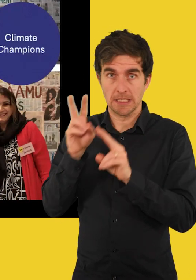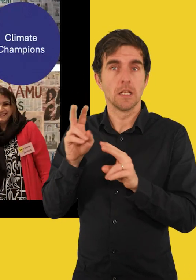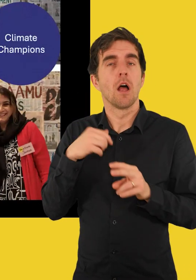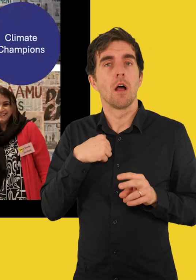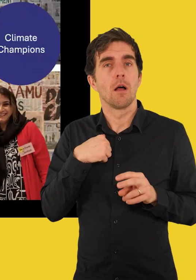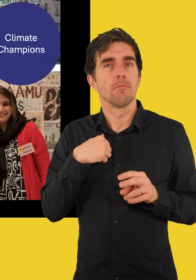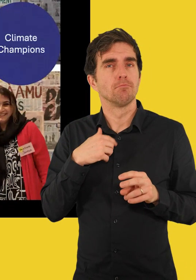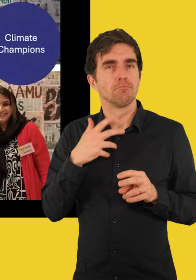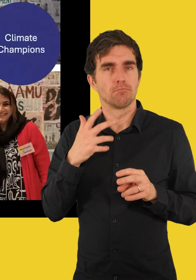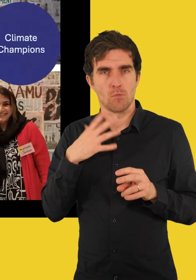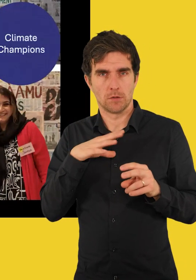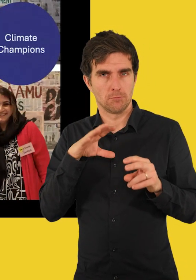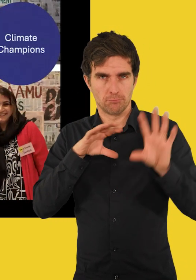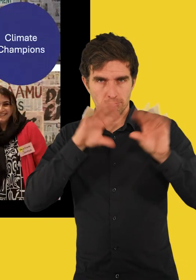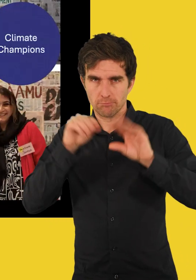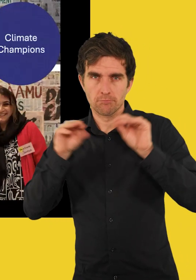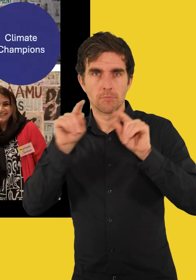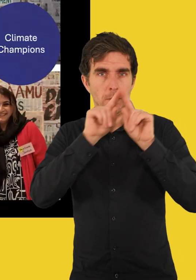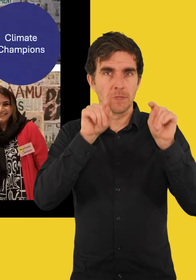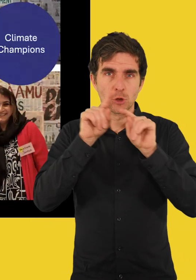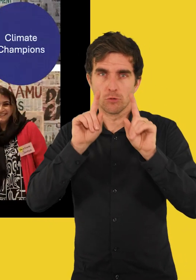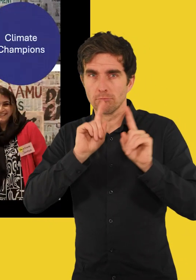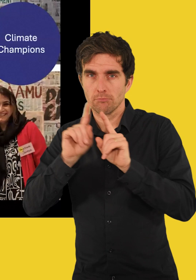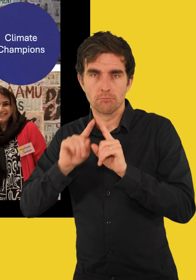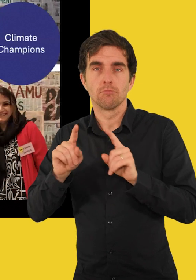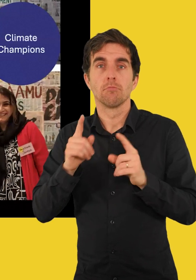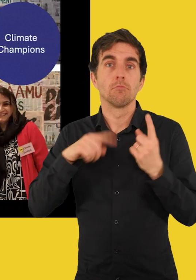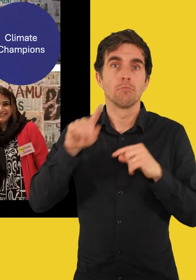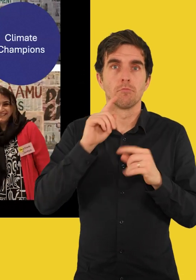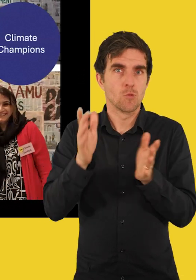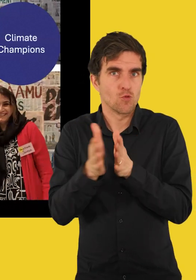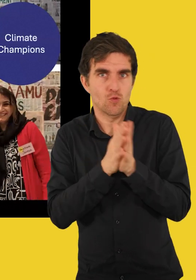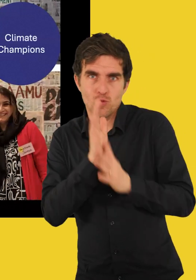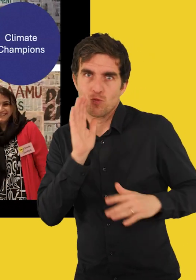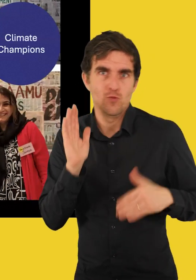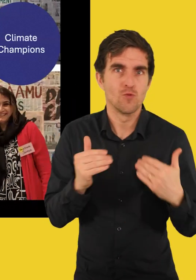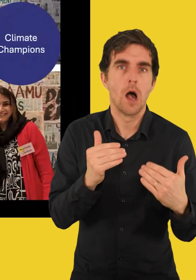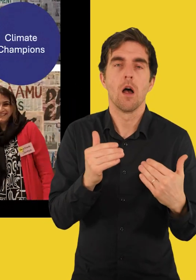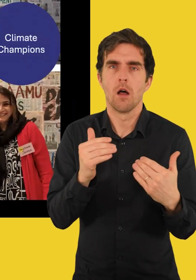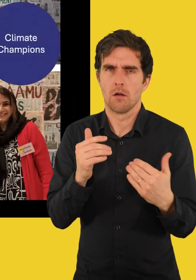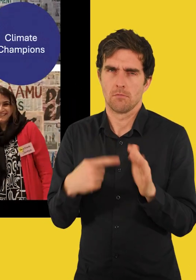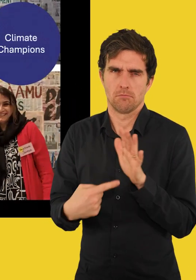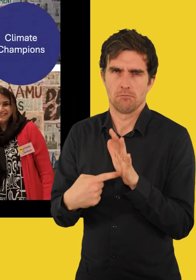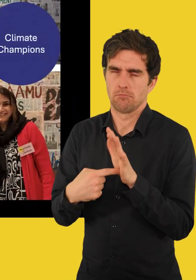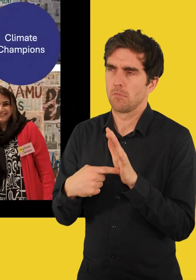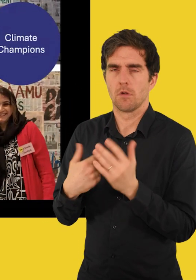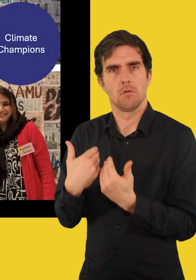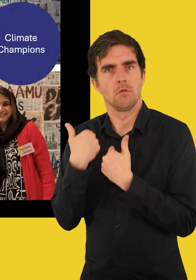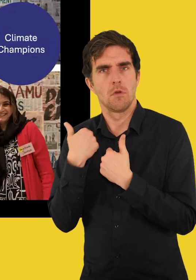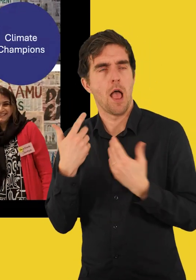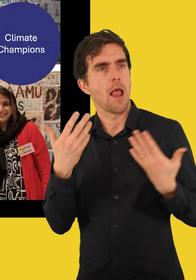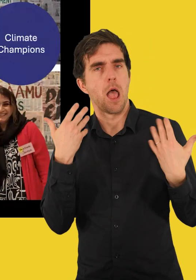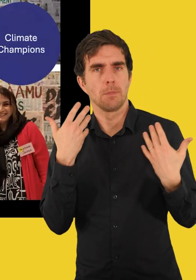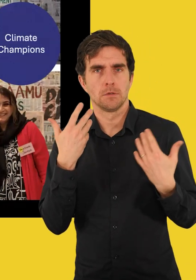I've particularly put together pictures of those women who really embraced that journey, really embodied the role of climate